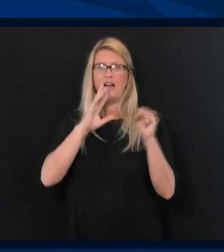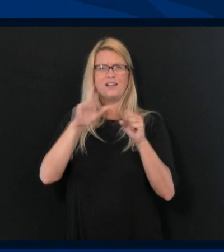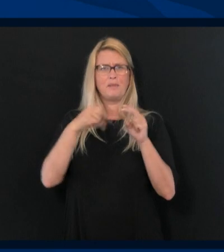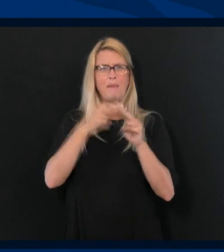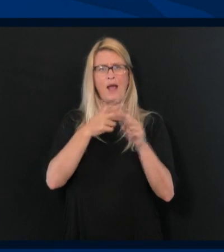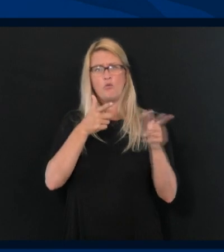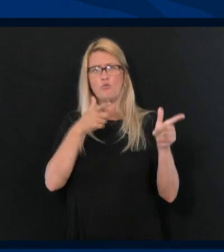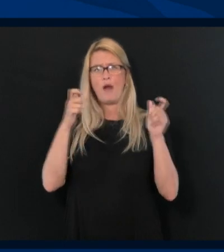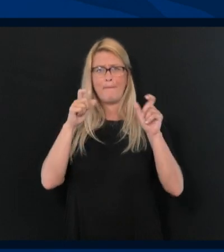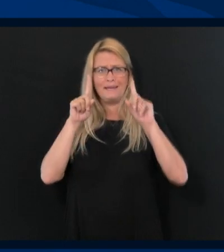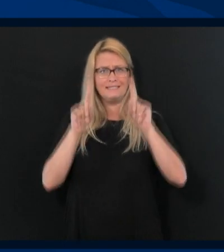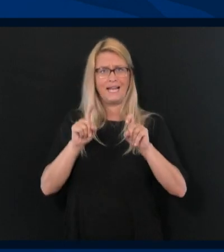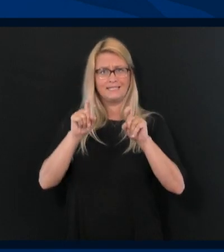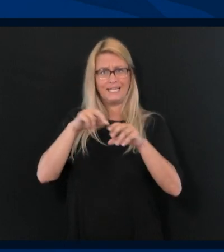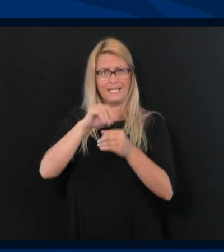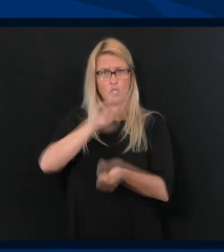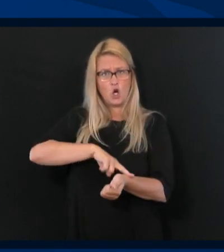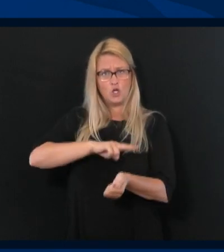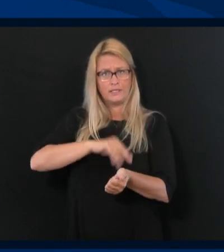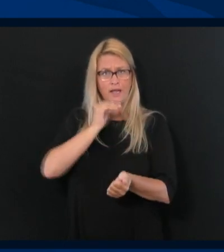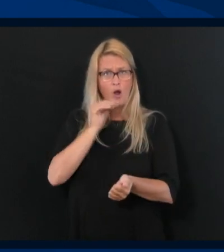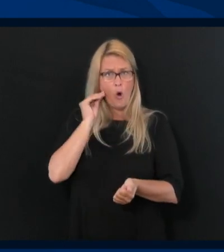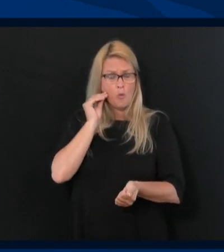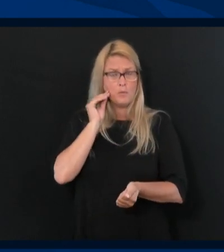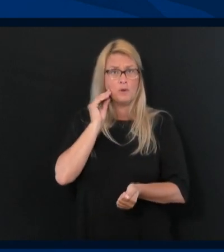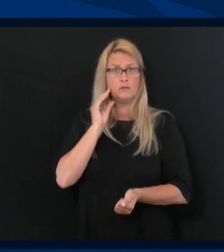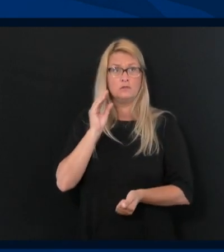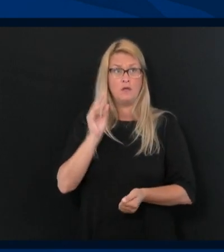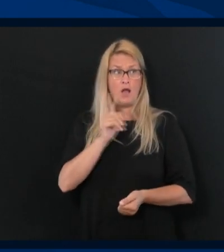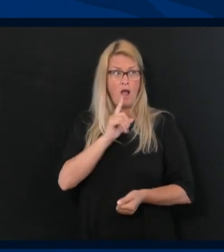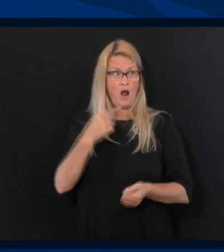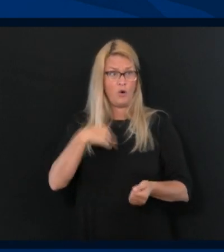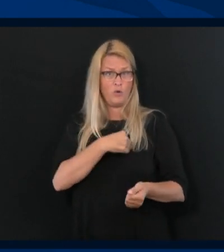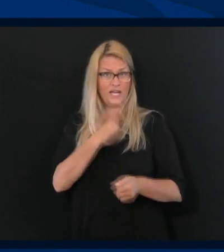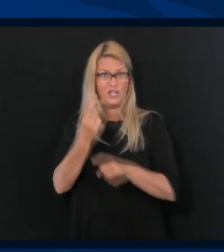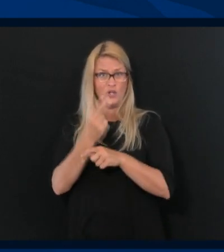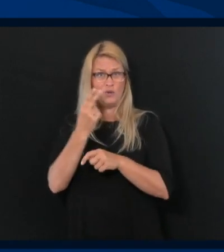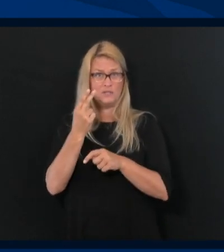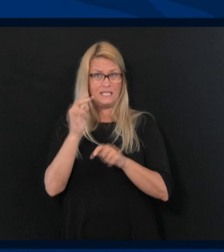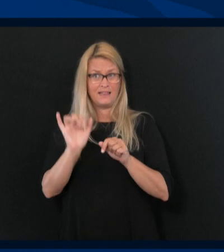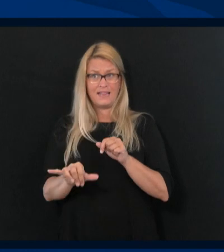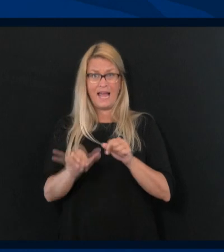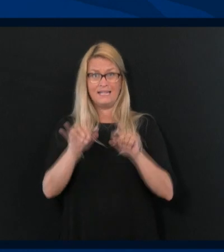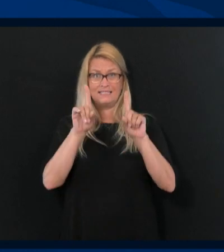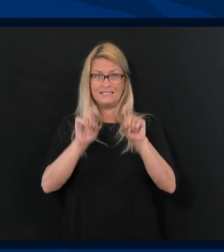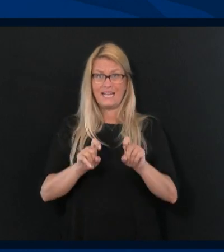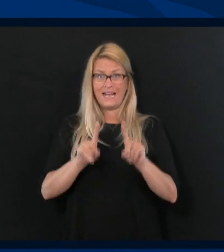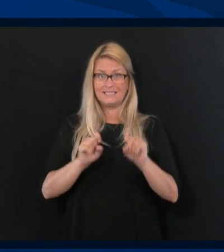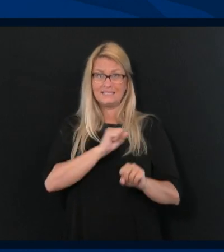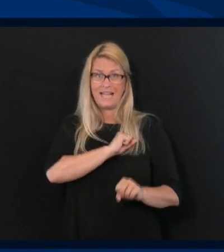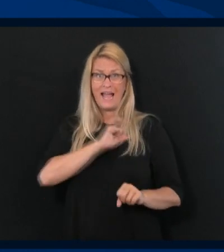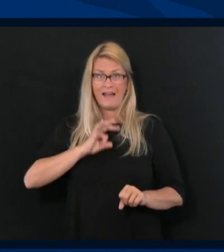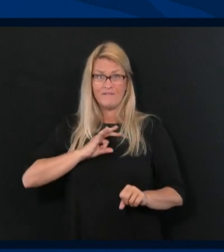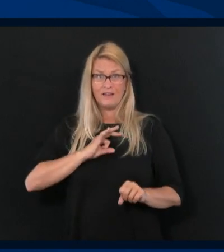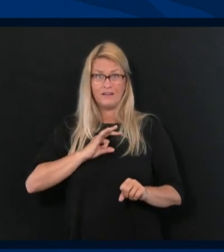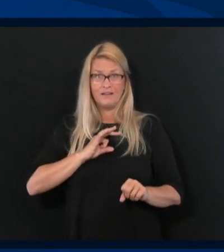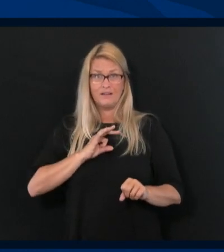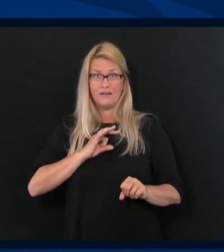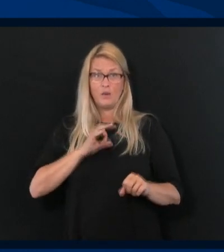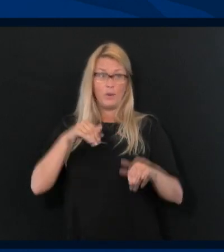nursing homes. Are we seeing any of these for the nursing homes in West Virginia to test staff as they're coming in and out?